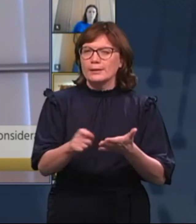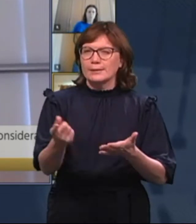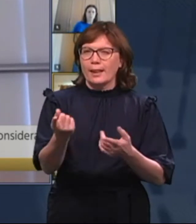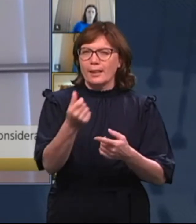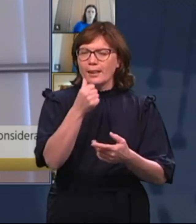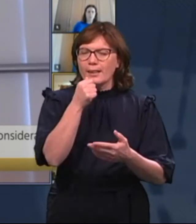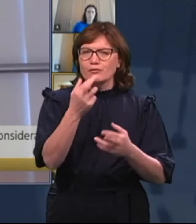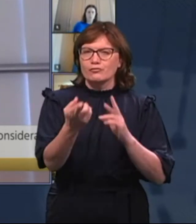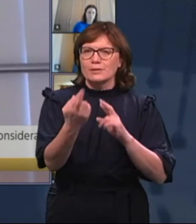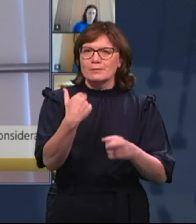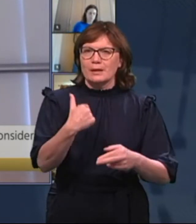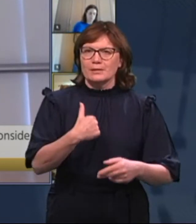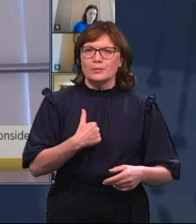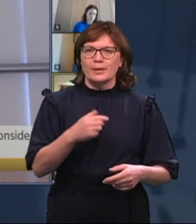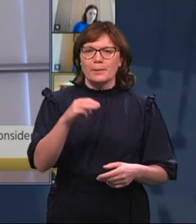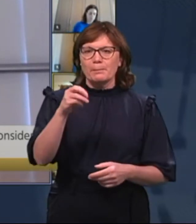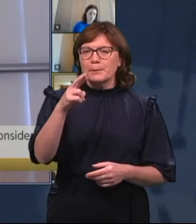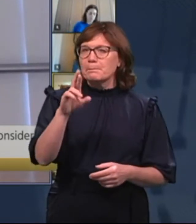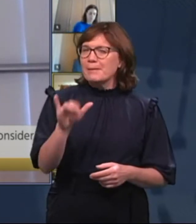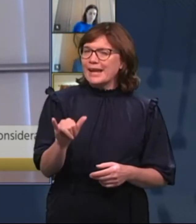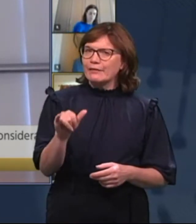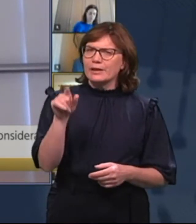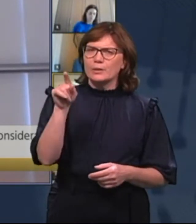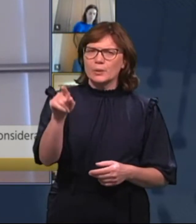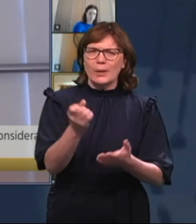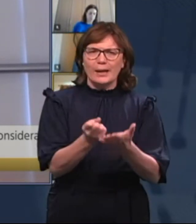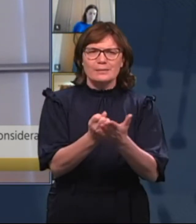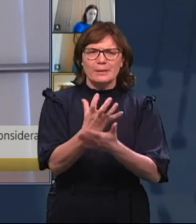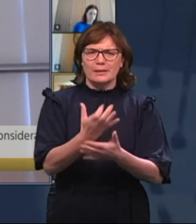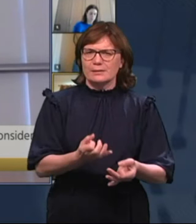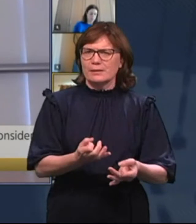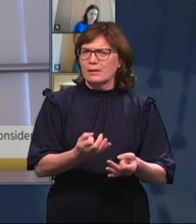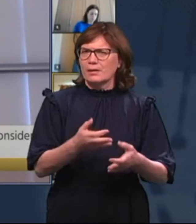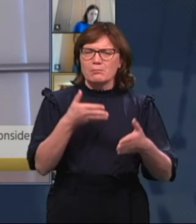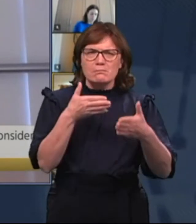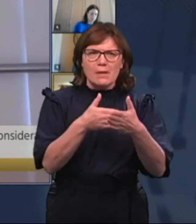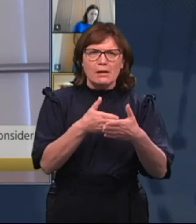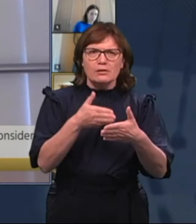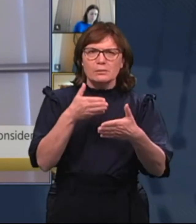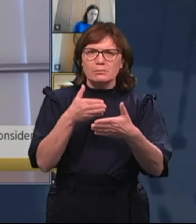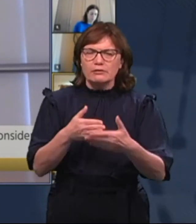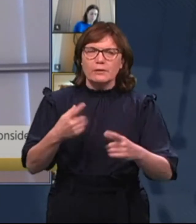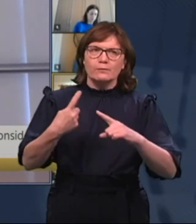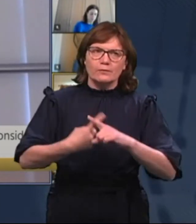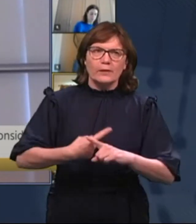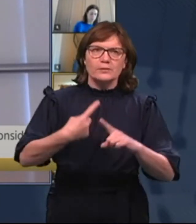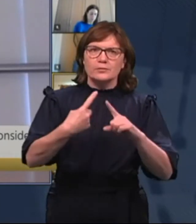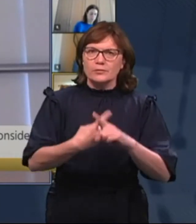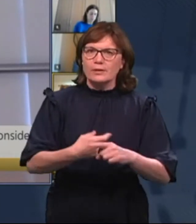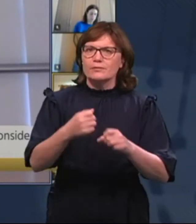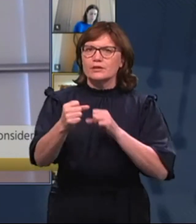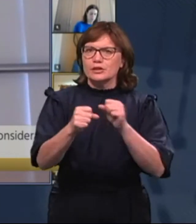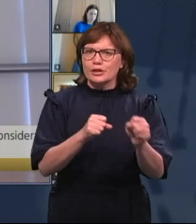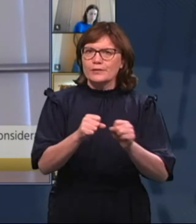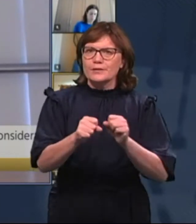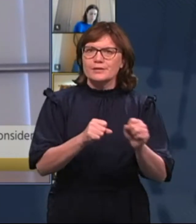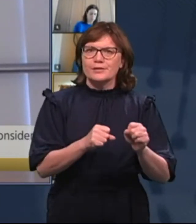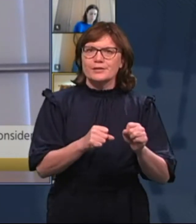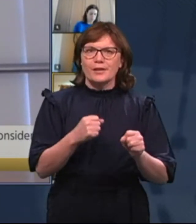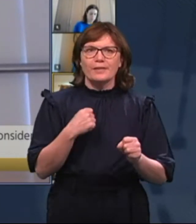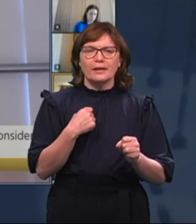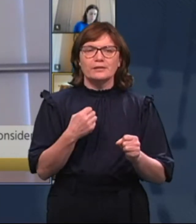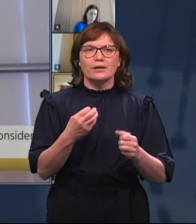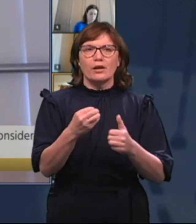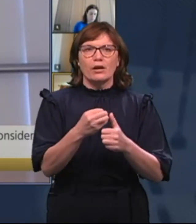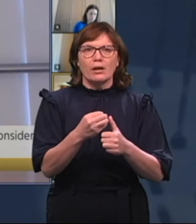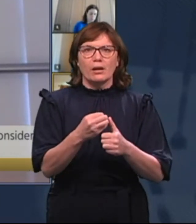Mary, you highlight the incredible barriers you faced and the continual need to fight for services most people would consider entirely reasonable